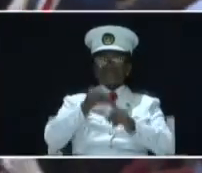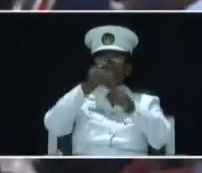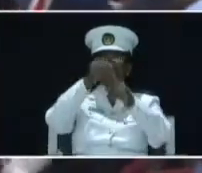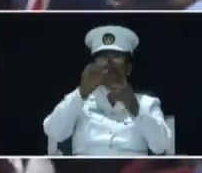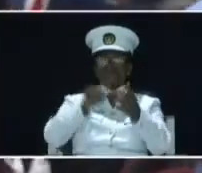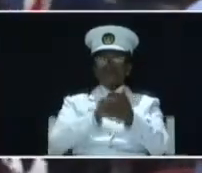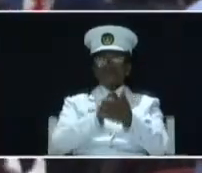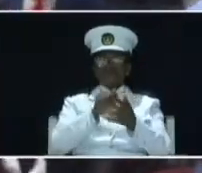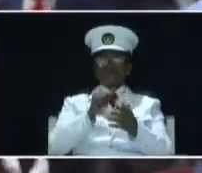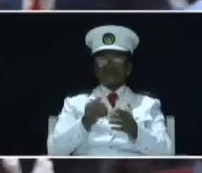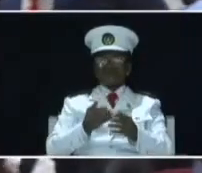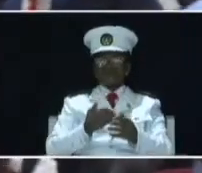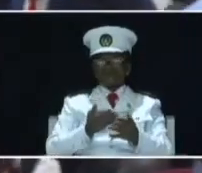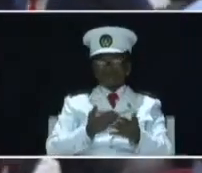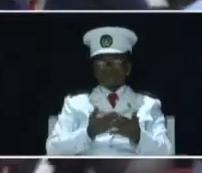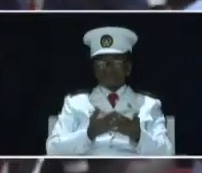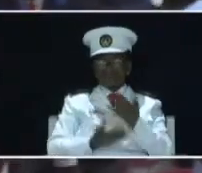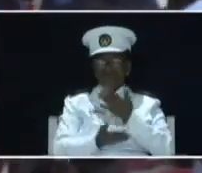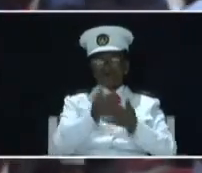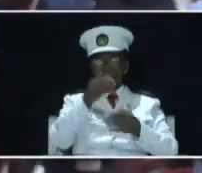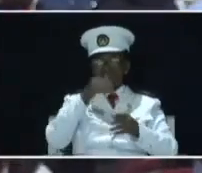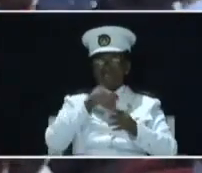May.